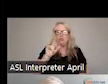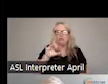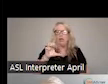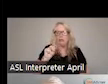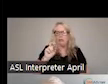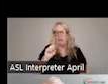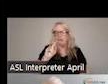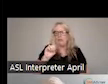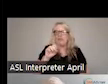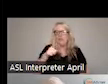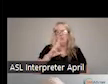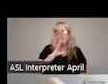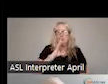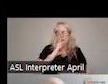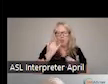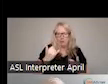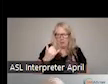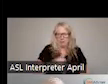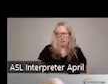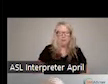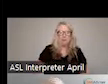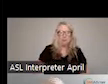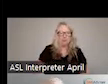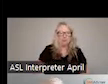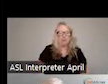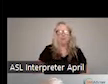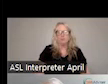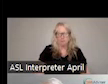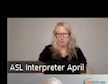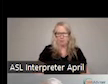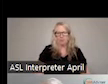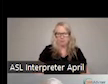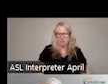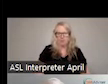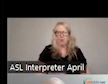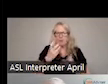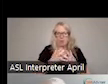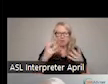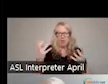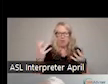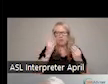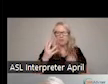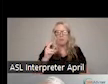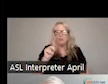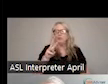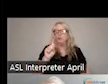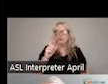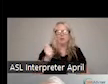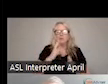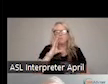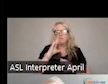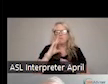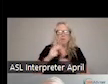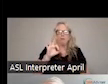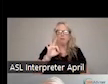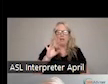excited about her talk. So, we've got a lot of news, everybody's talking about 988, which is